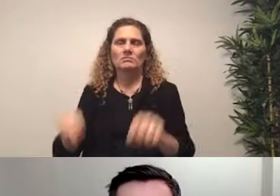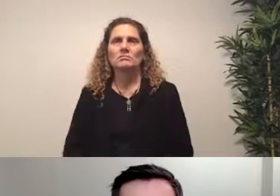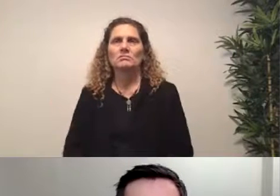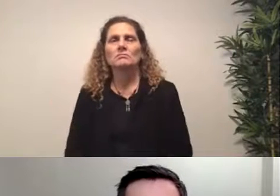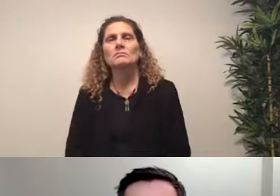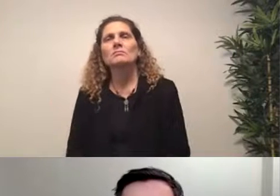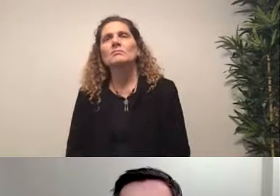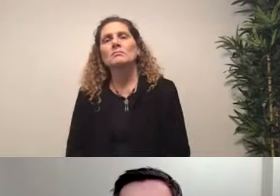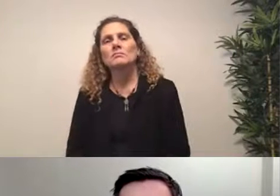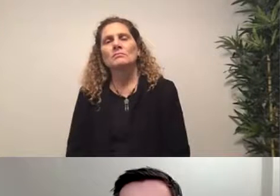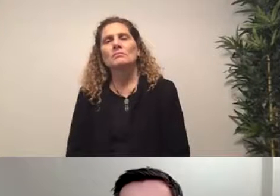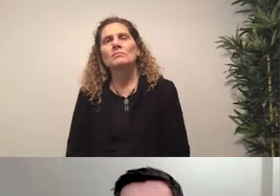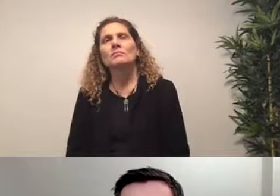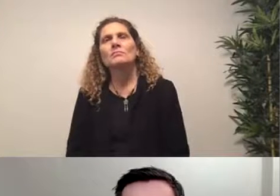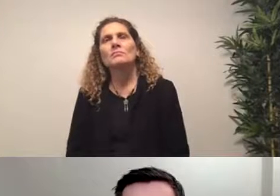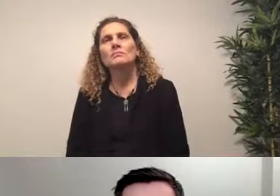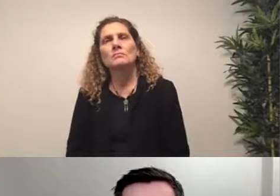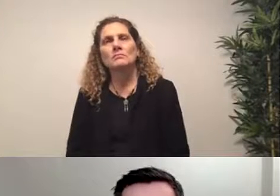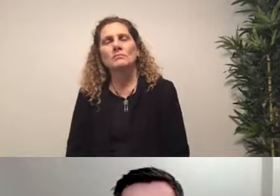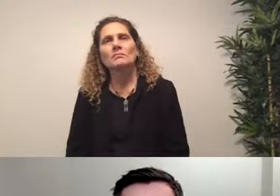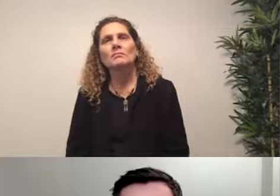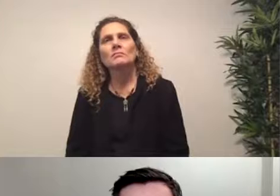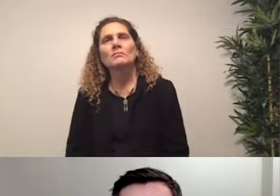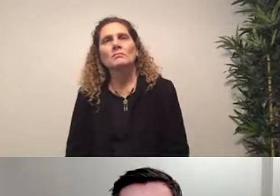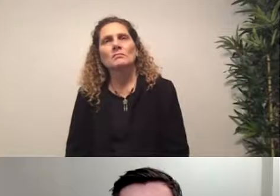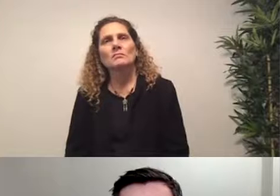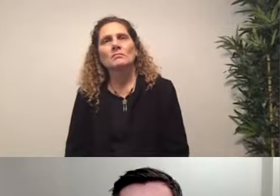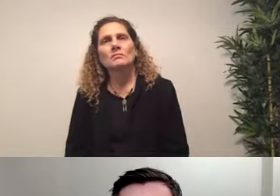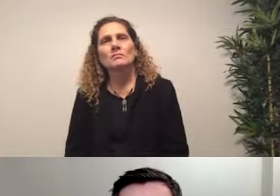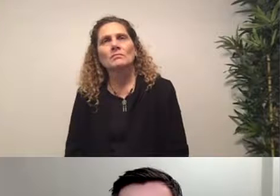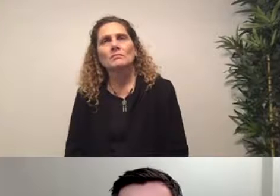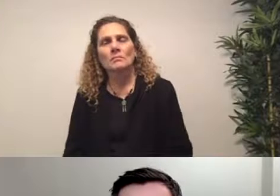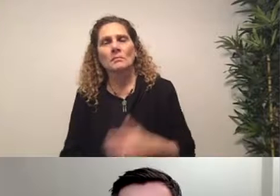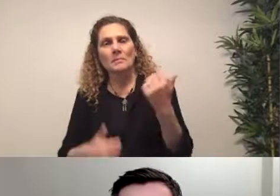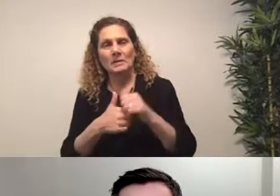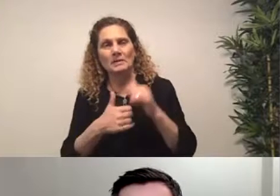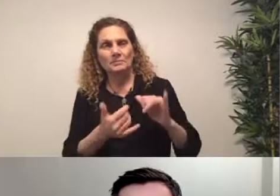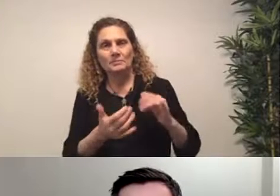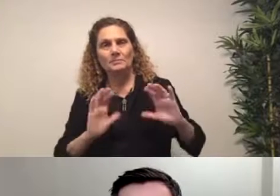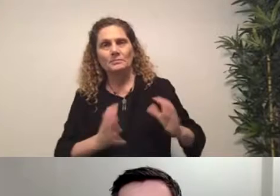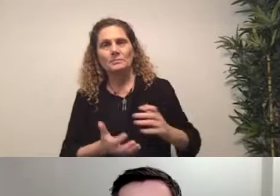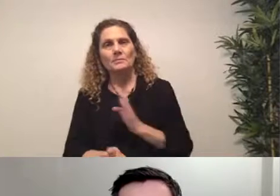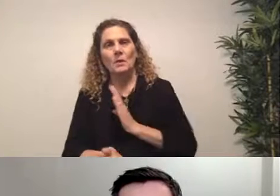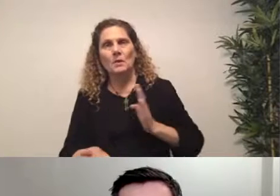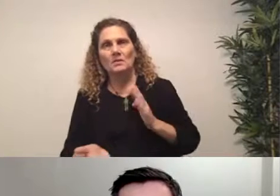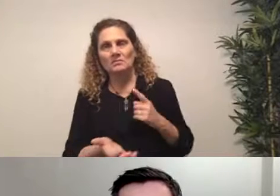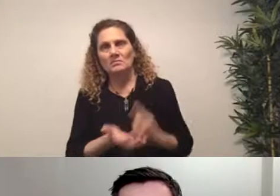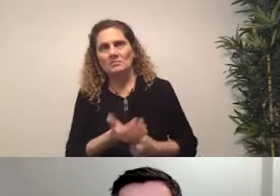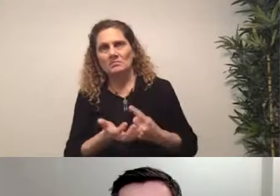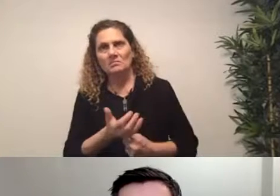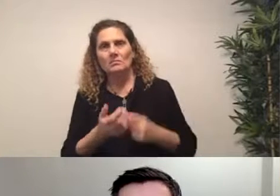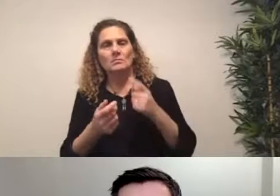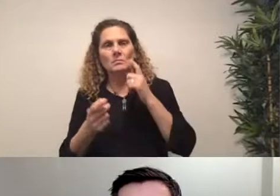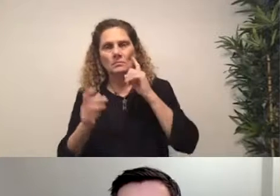worker. How is that discussion going, and how do area officials pick out which profession is considered essential following healthcare workers?